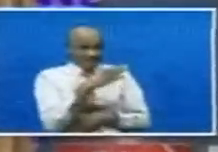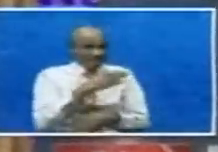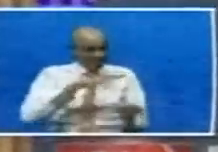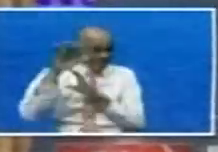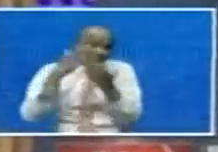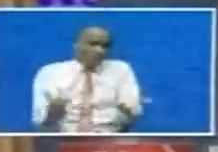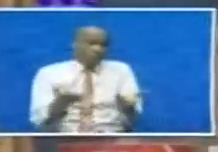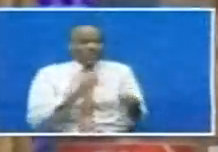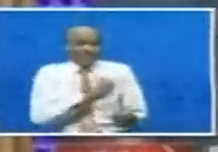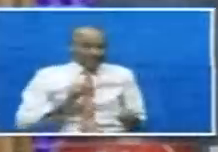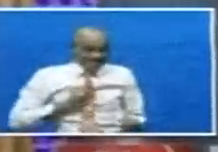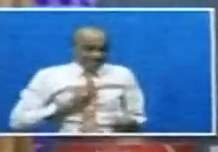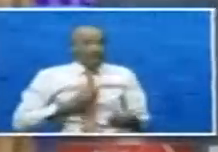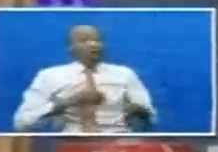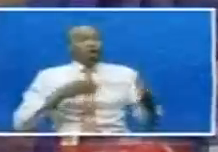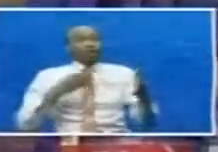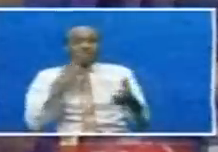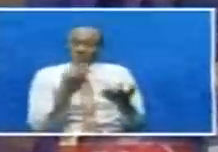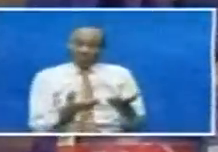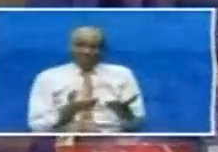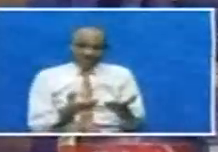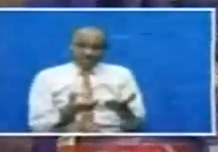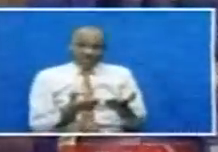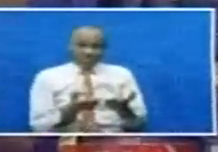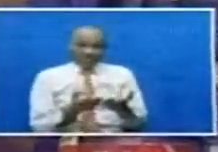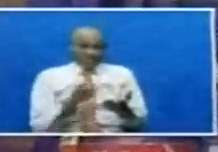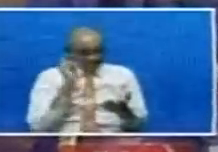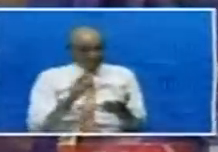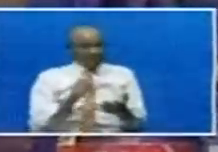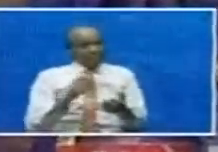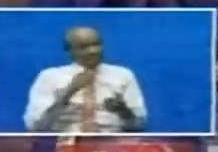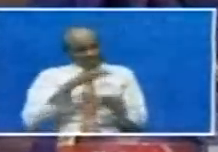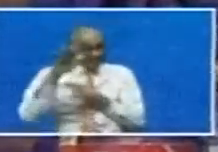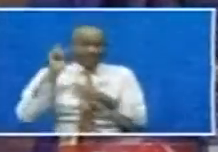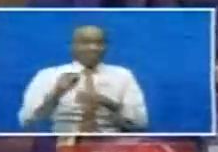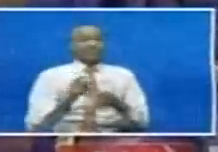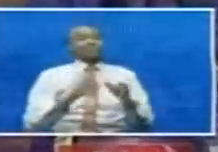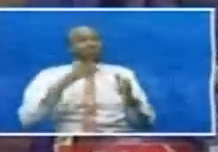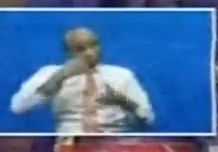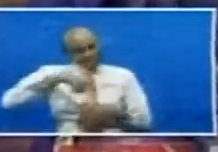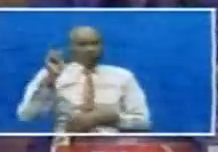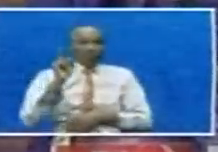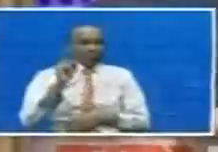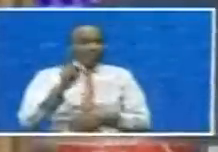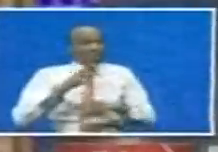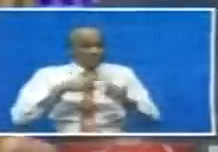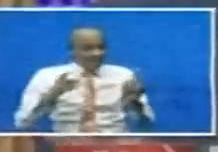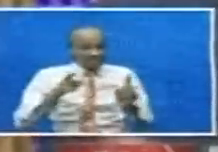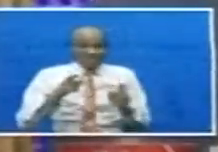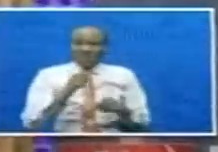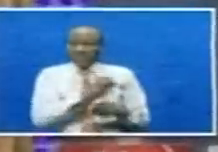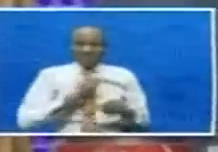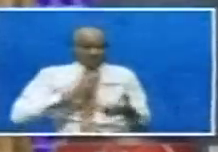Senate that was supposed to be passed by Parliament. But remember, they are saying it has not been passed by the